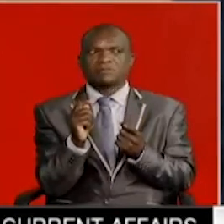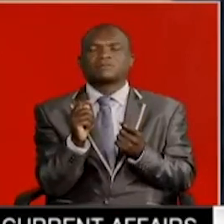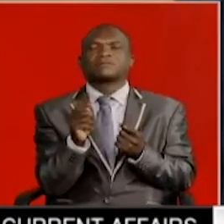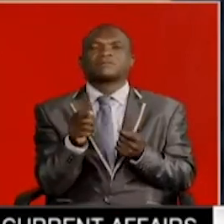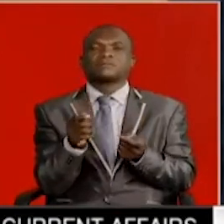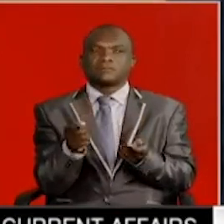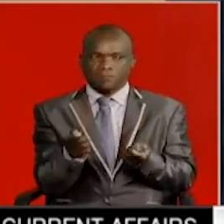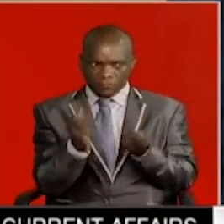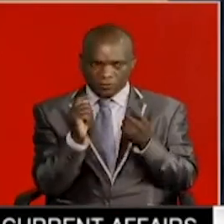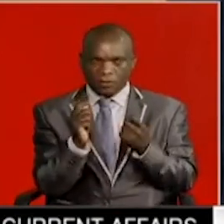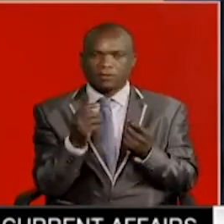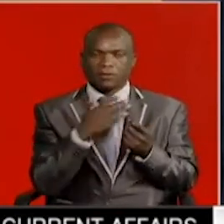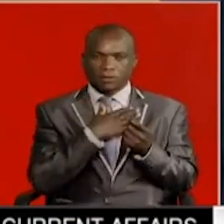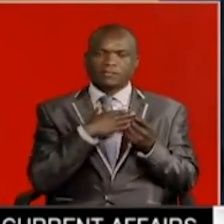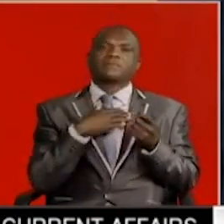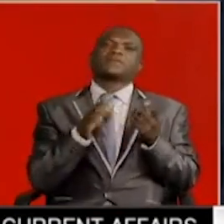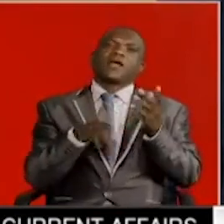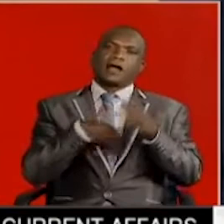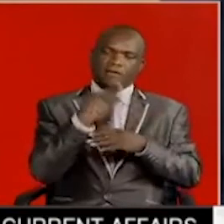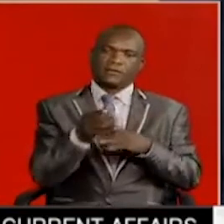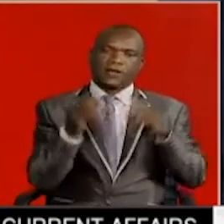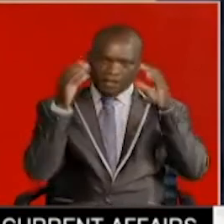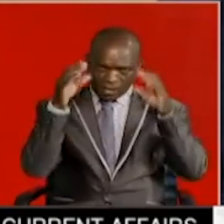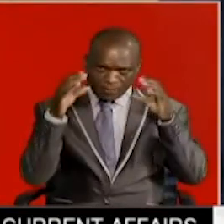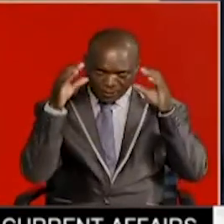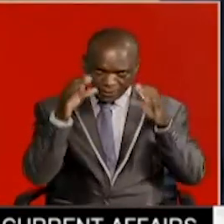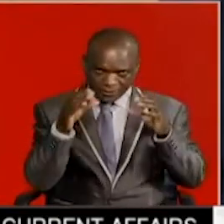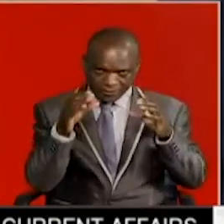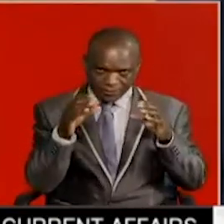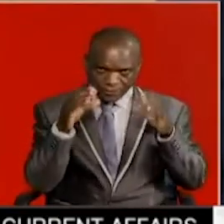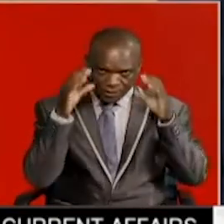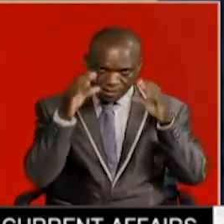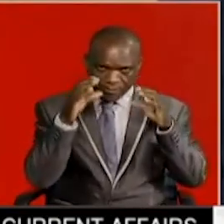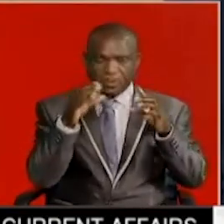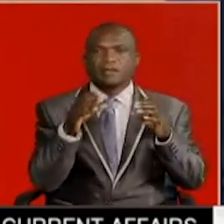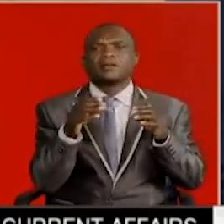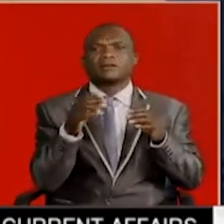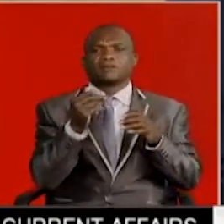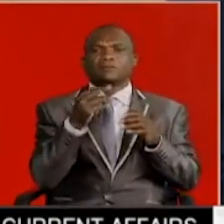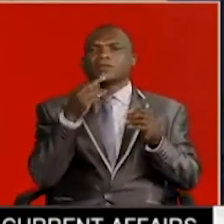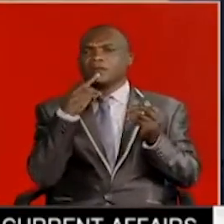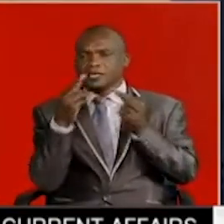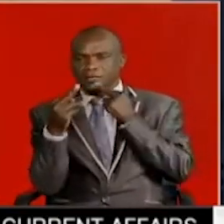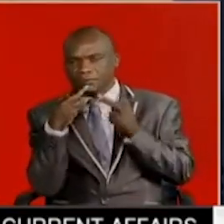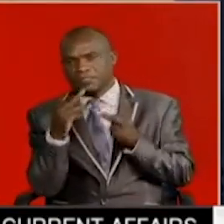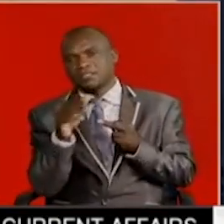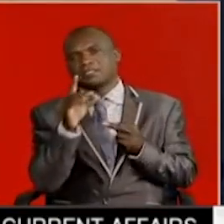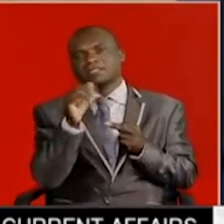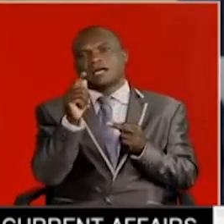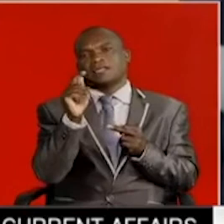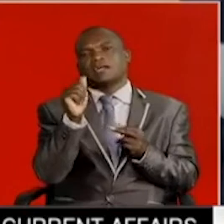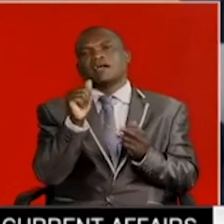Conduct a post-campaign coverage survey to validate administrative data. And